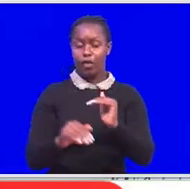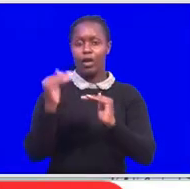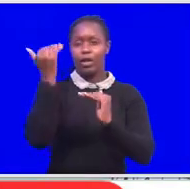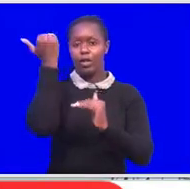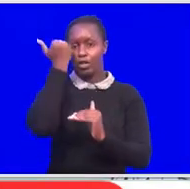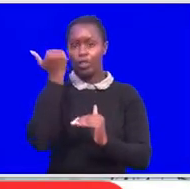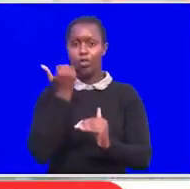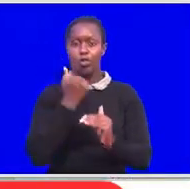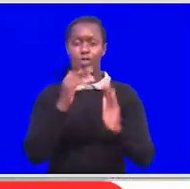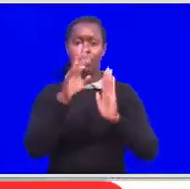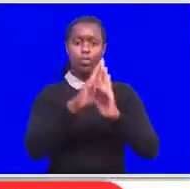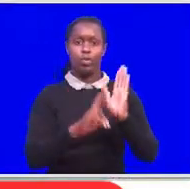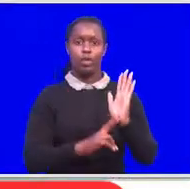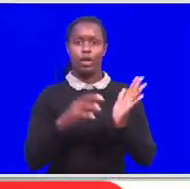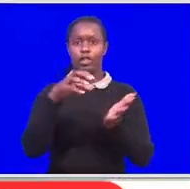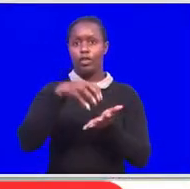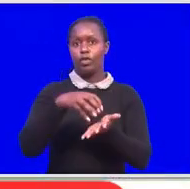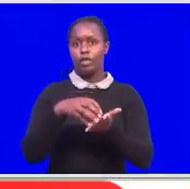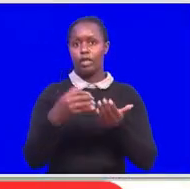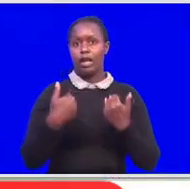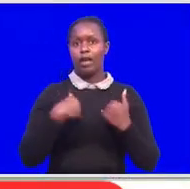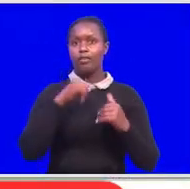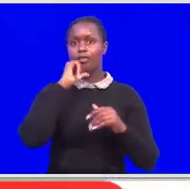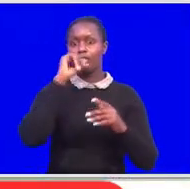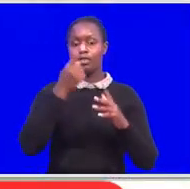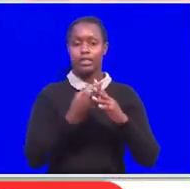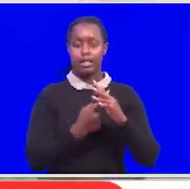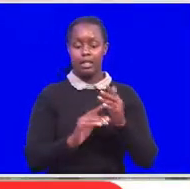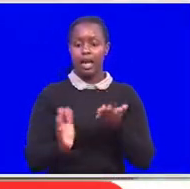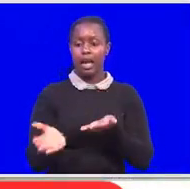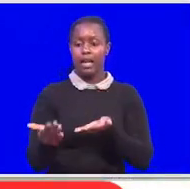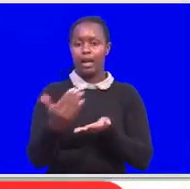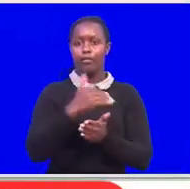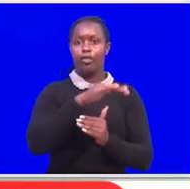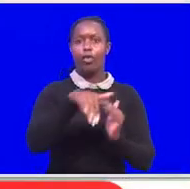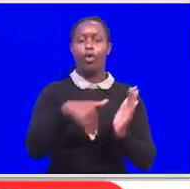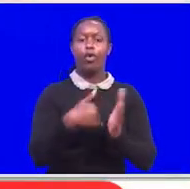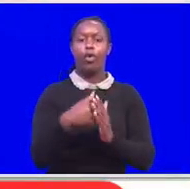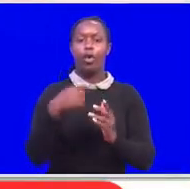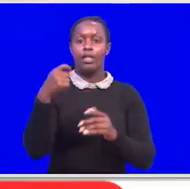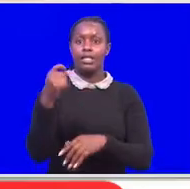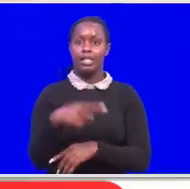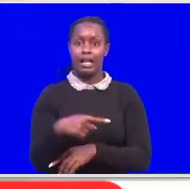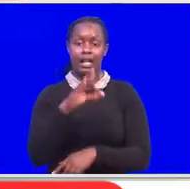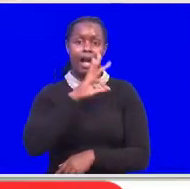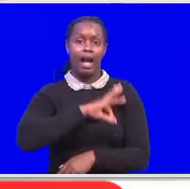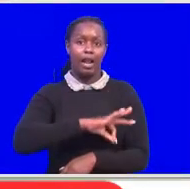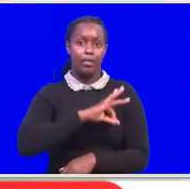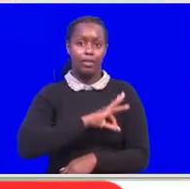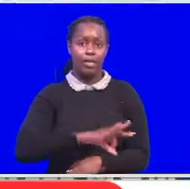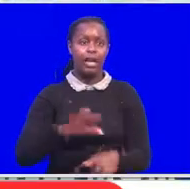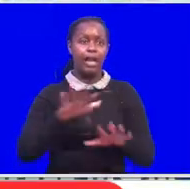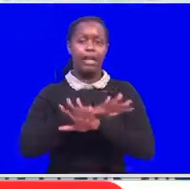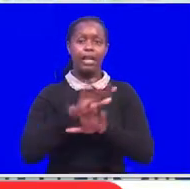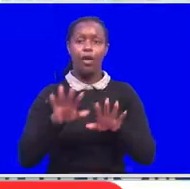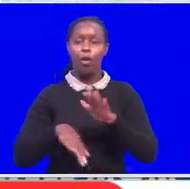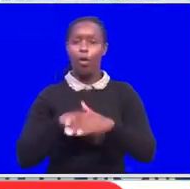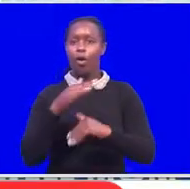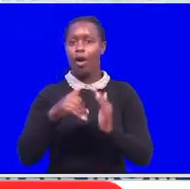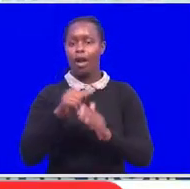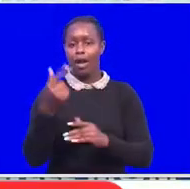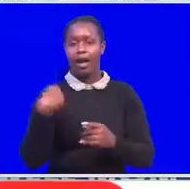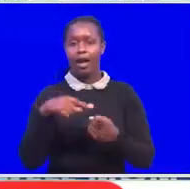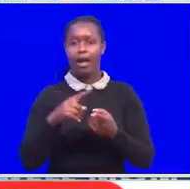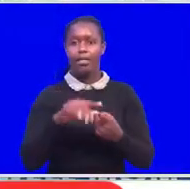ruling, the Commission has now initiated recovery of all the salaries, allowances, gratuity and other benefits earned